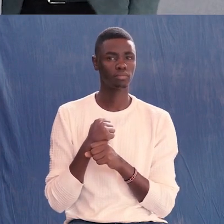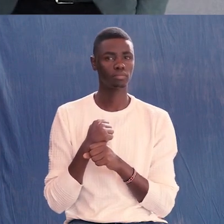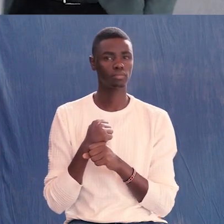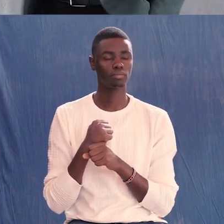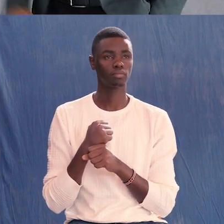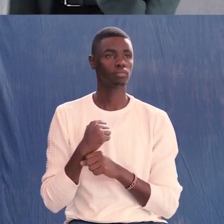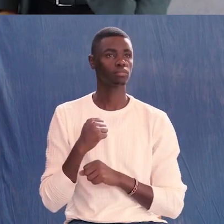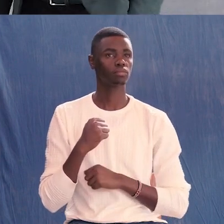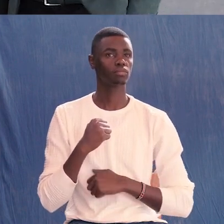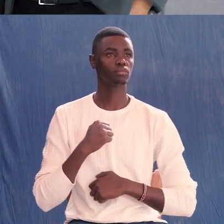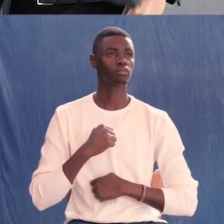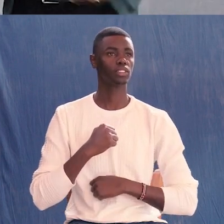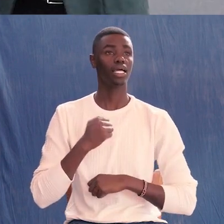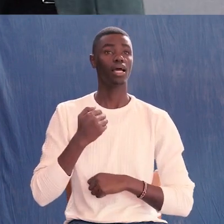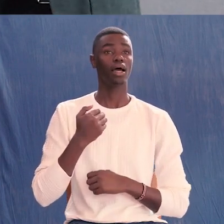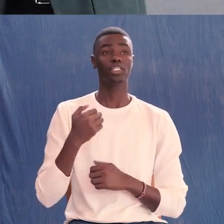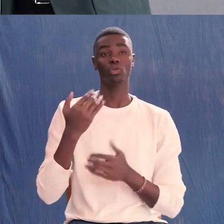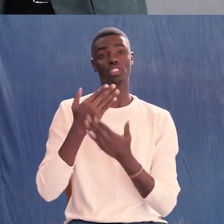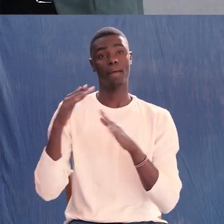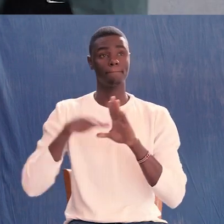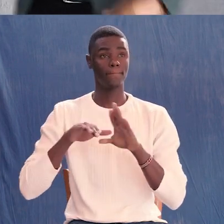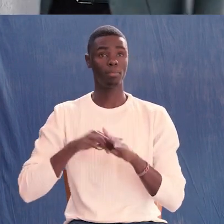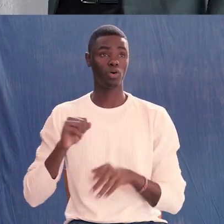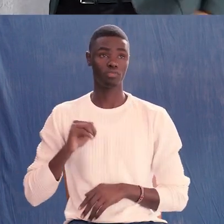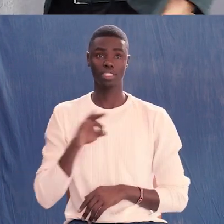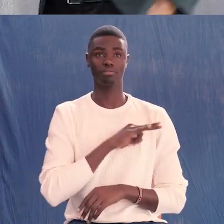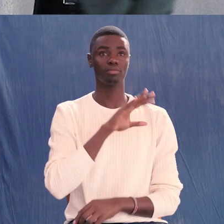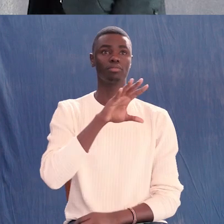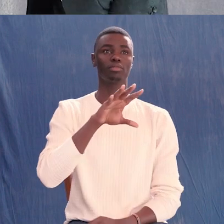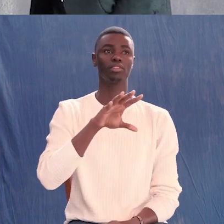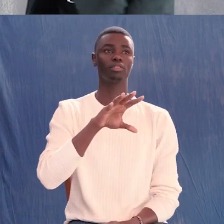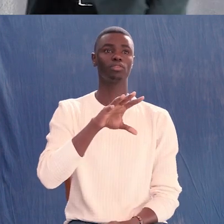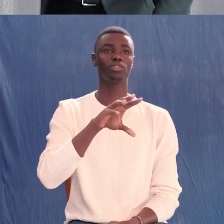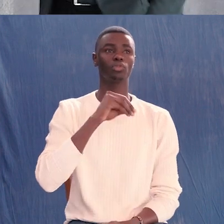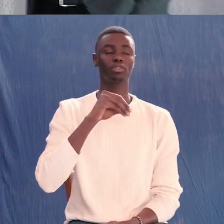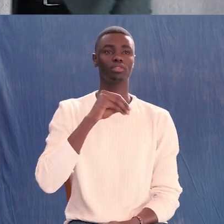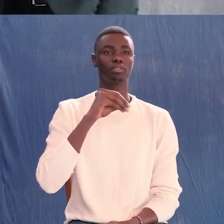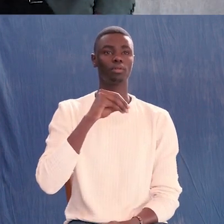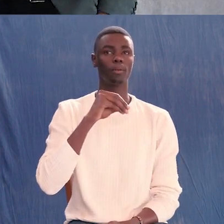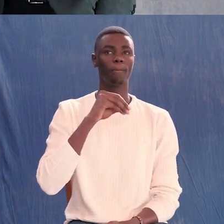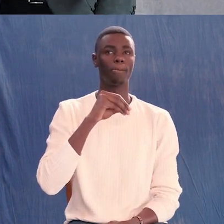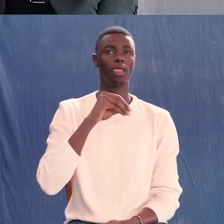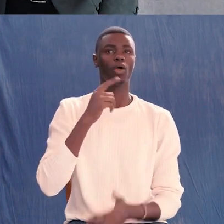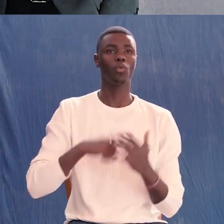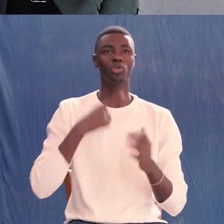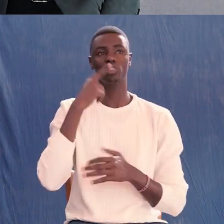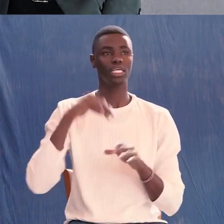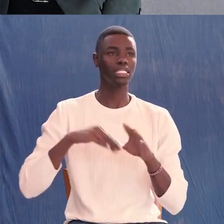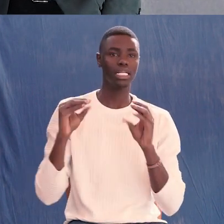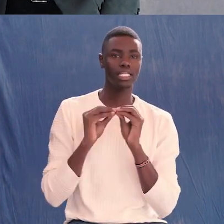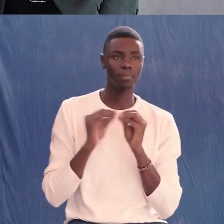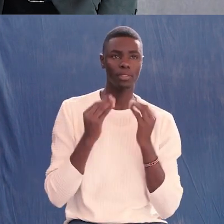I'd have some members of the staff taking me aside and saying, Seabas, hey, you know, what you said in the meeting,